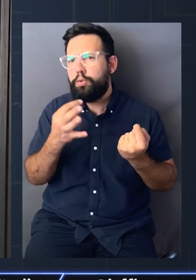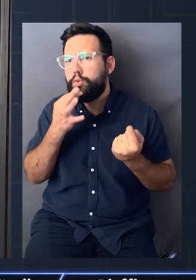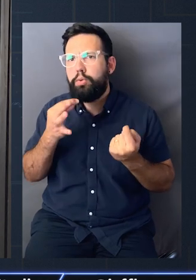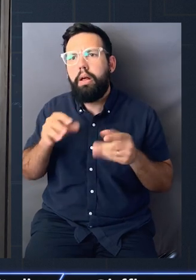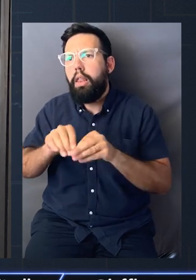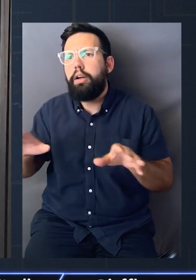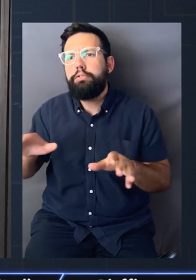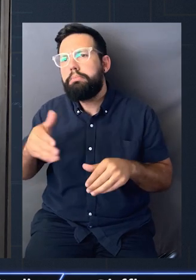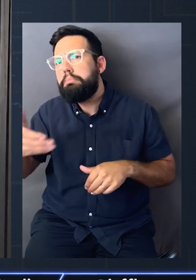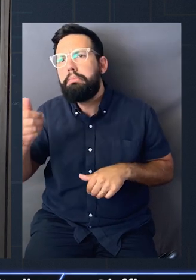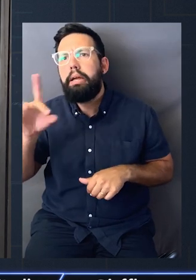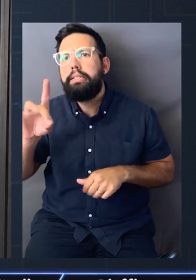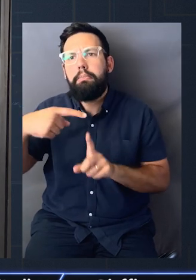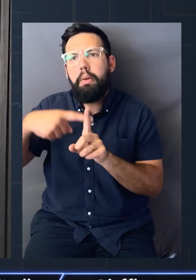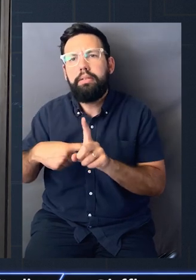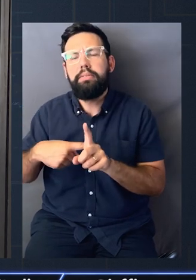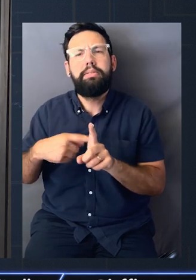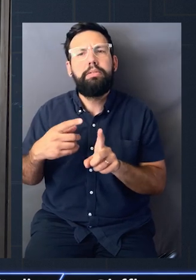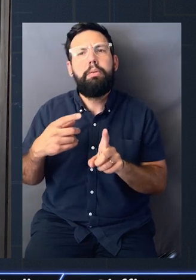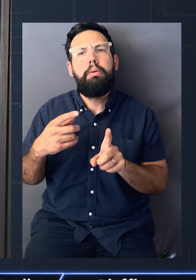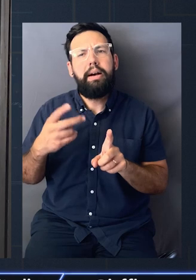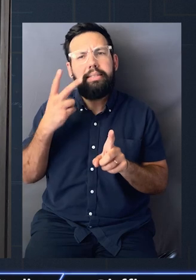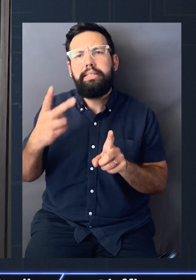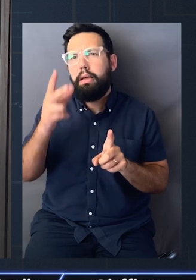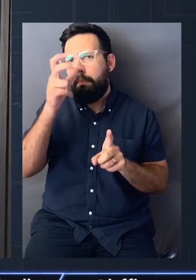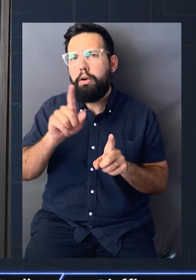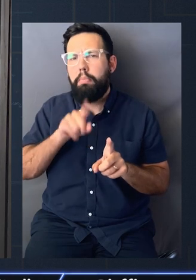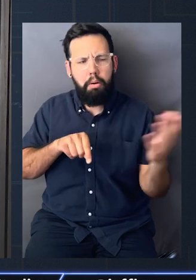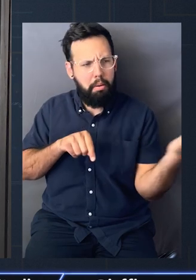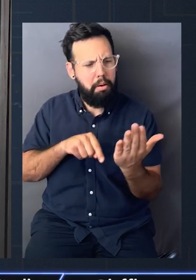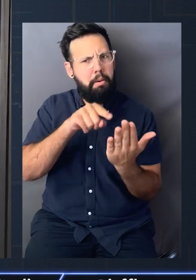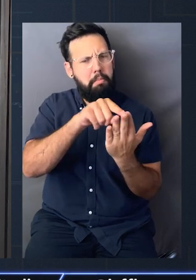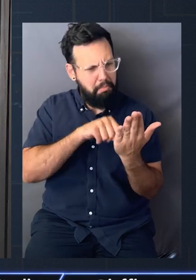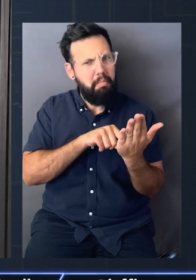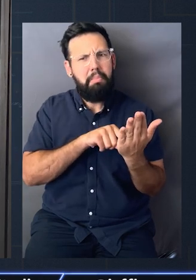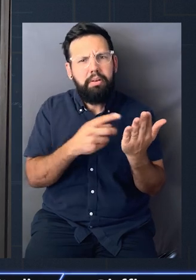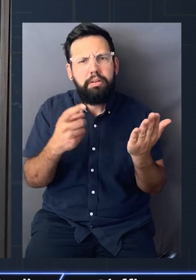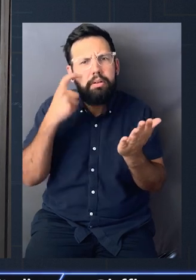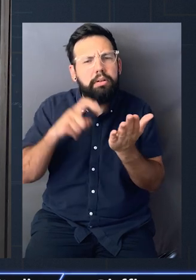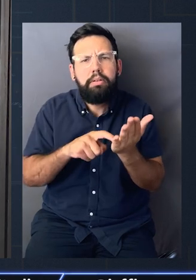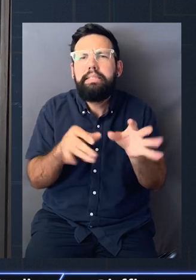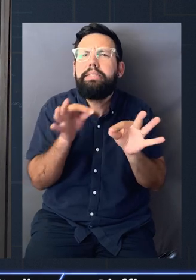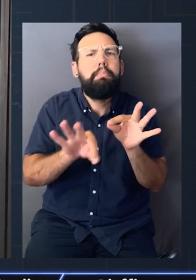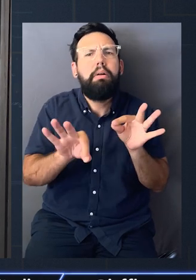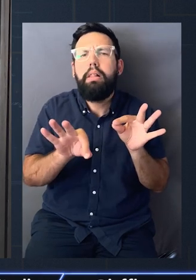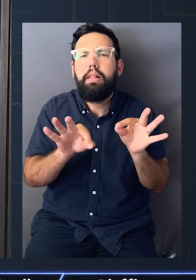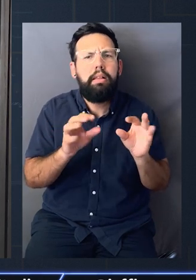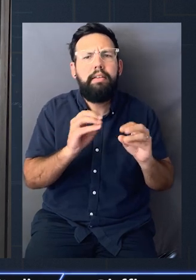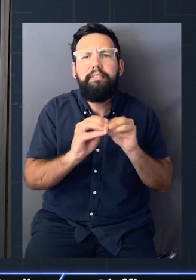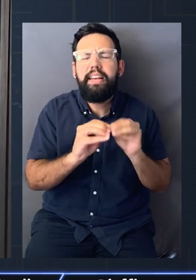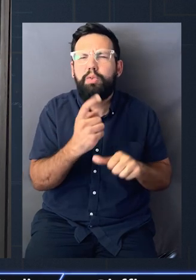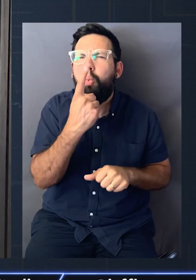in and look at it. Looks really, really easy to fix. Put that fix in. It is literally